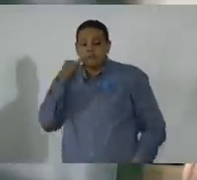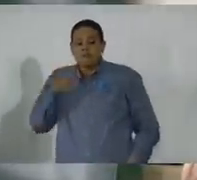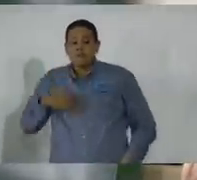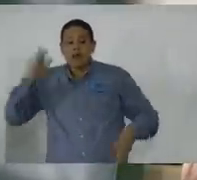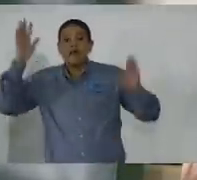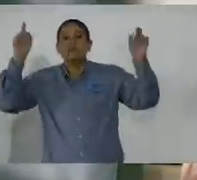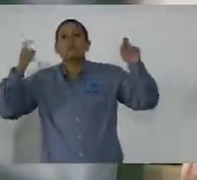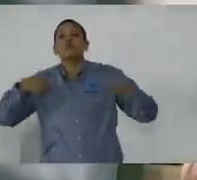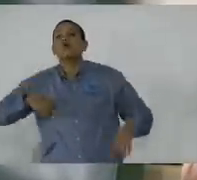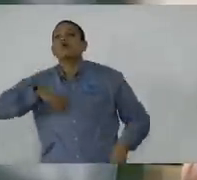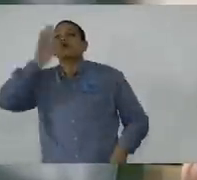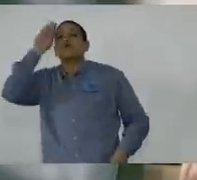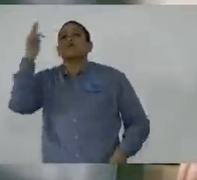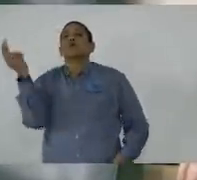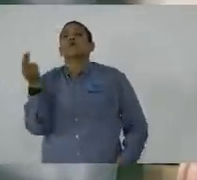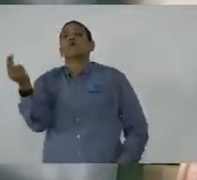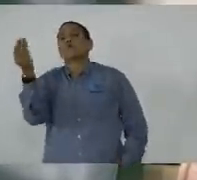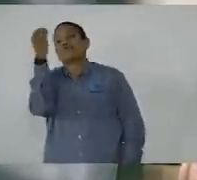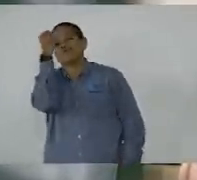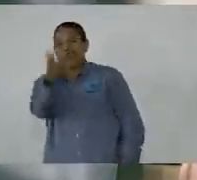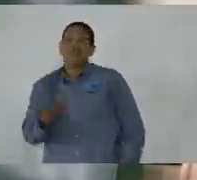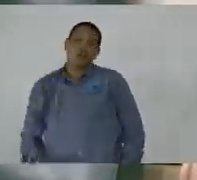will use data.